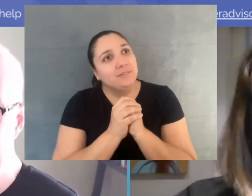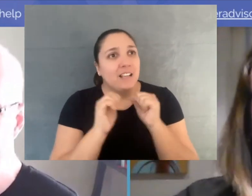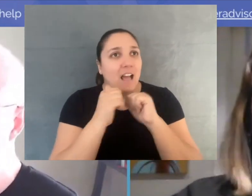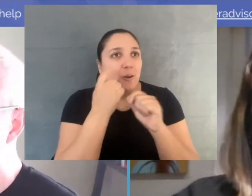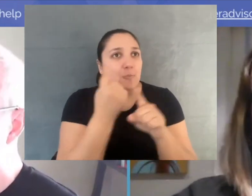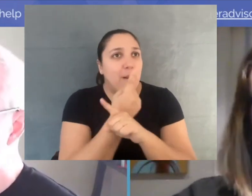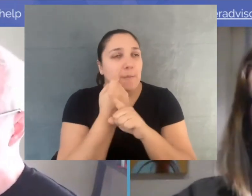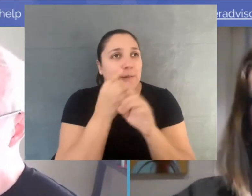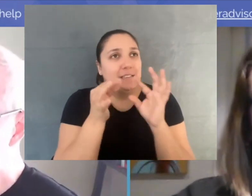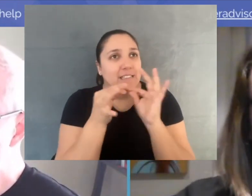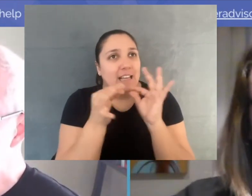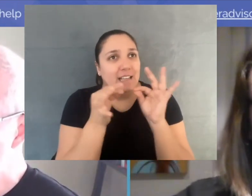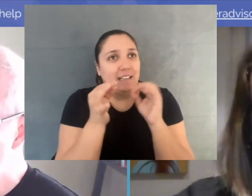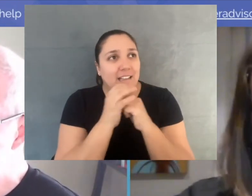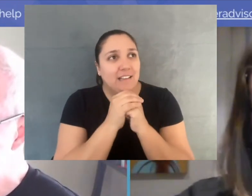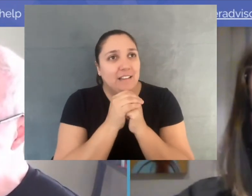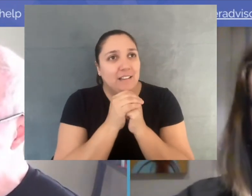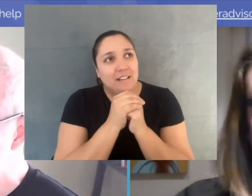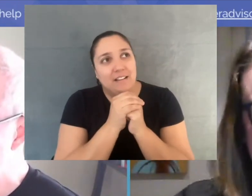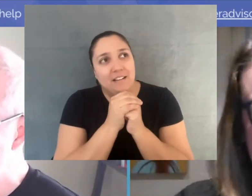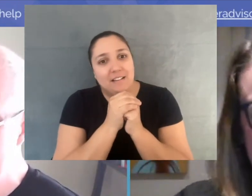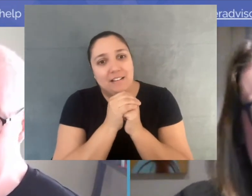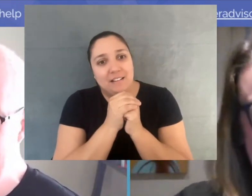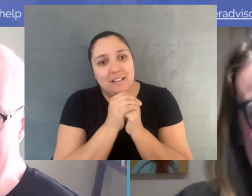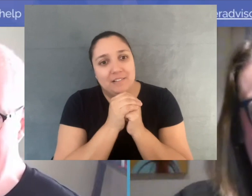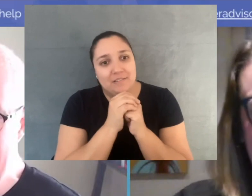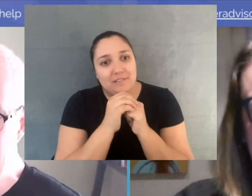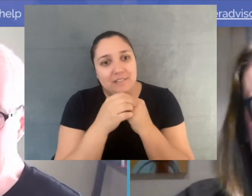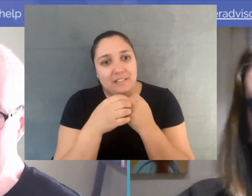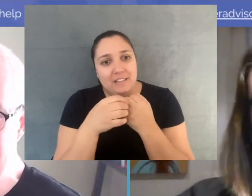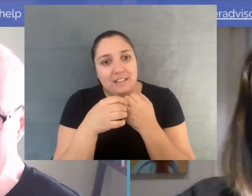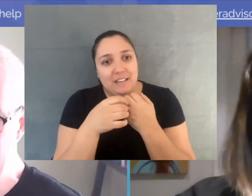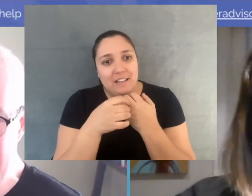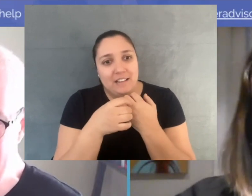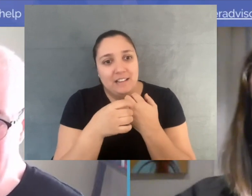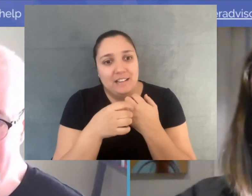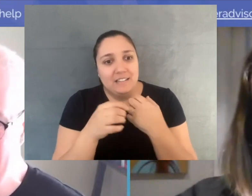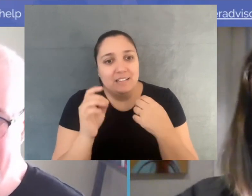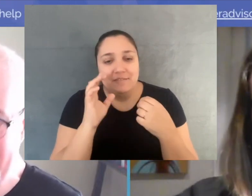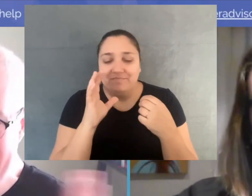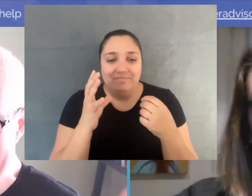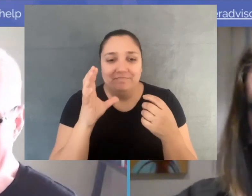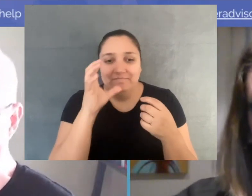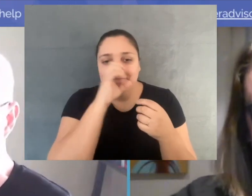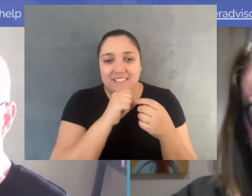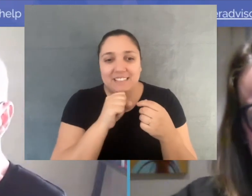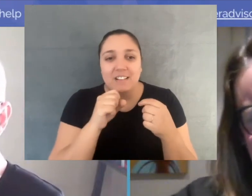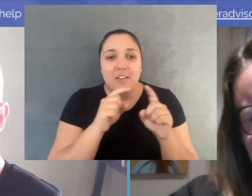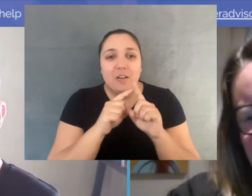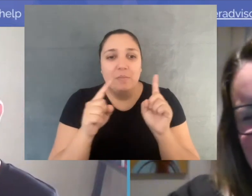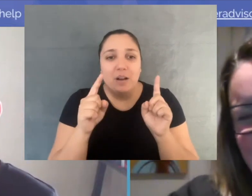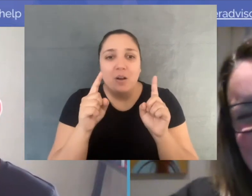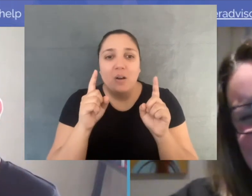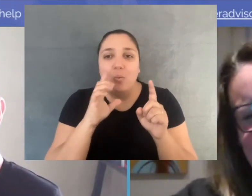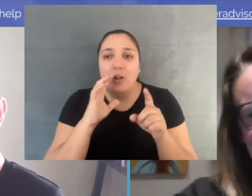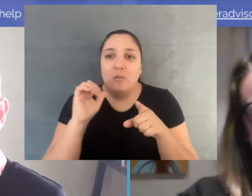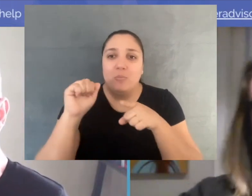be. What is a way to say this? I hate it when people say like we eat our own dog food. I hate that. That's a terrible